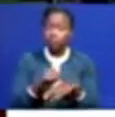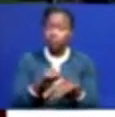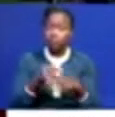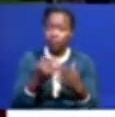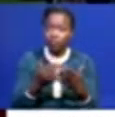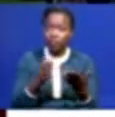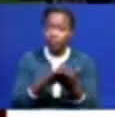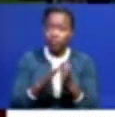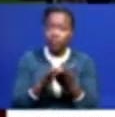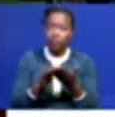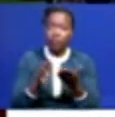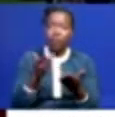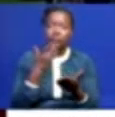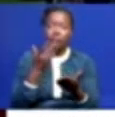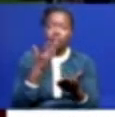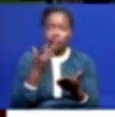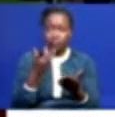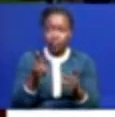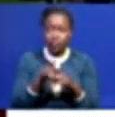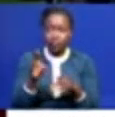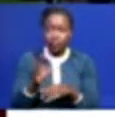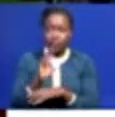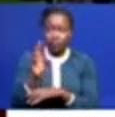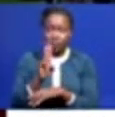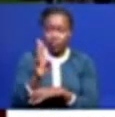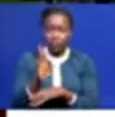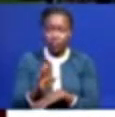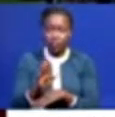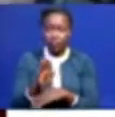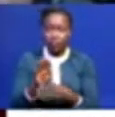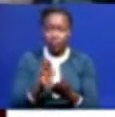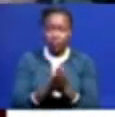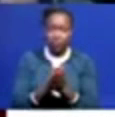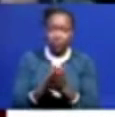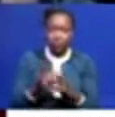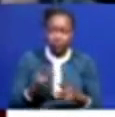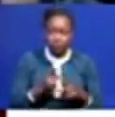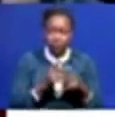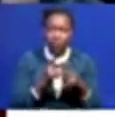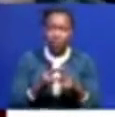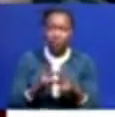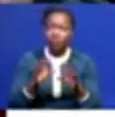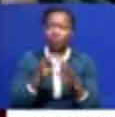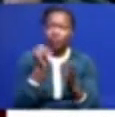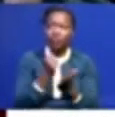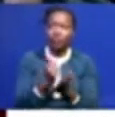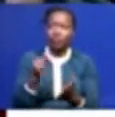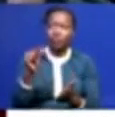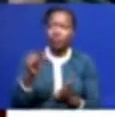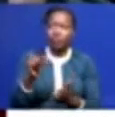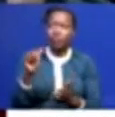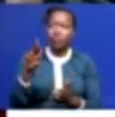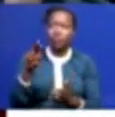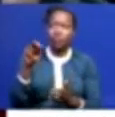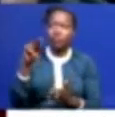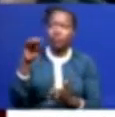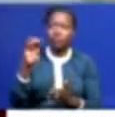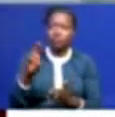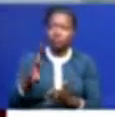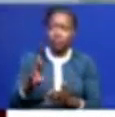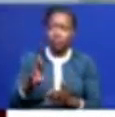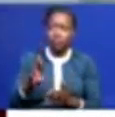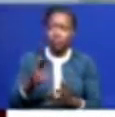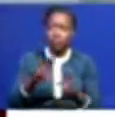are becoming more popular as consumers become environmentally conscious. Global brand Garnier says its research and